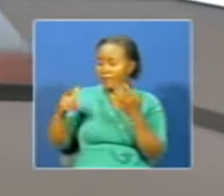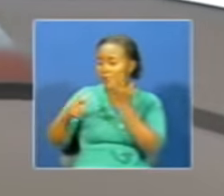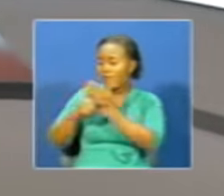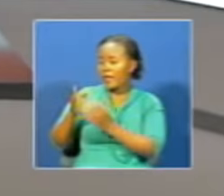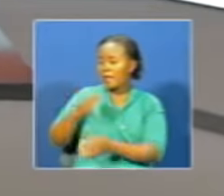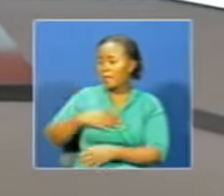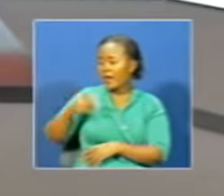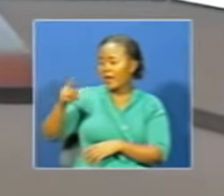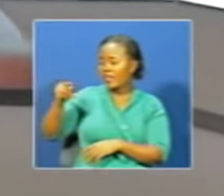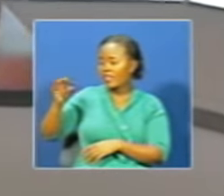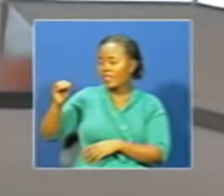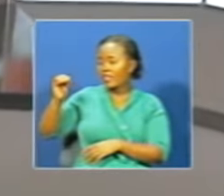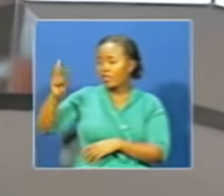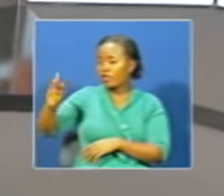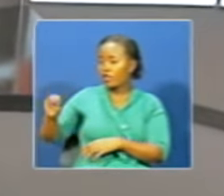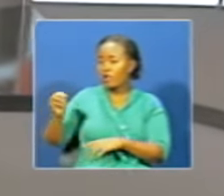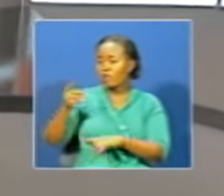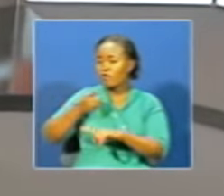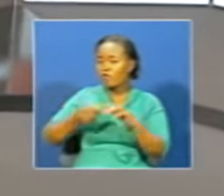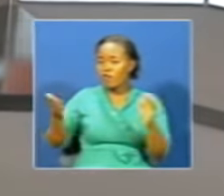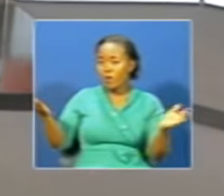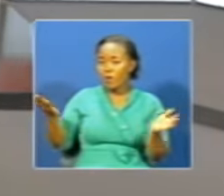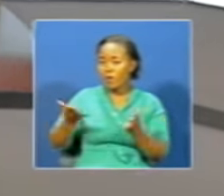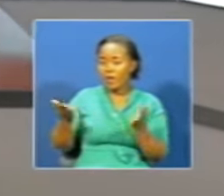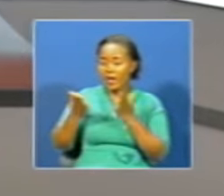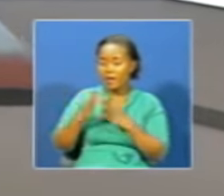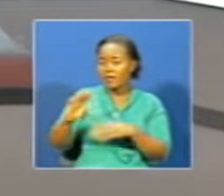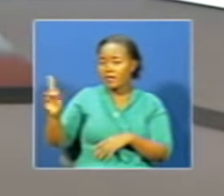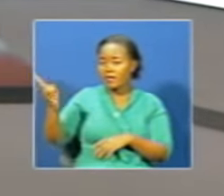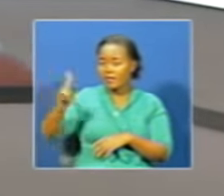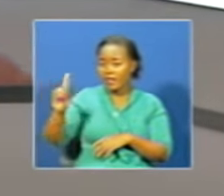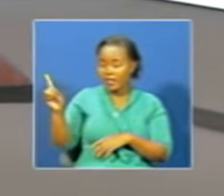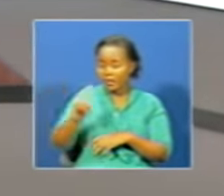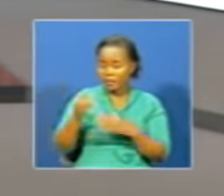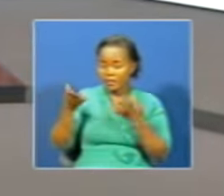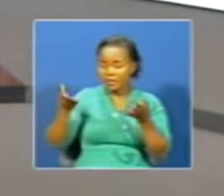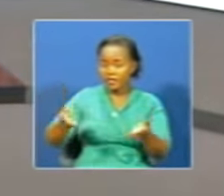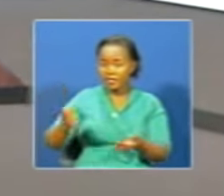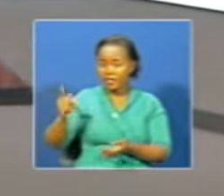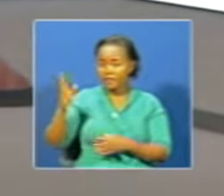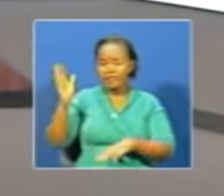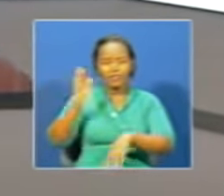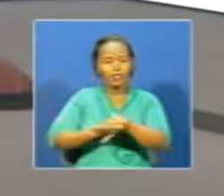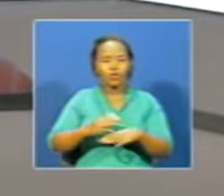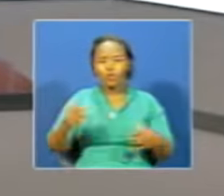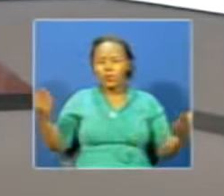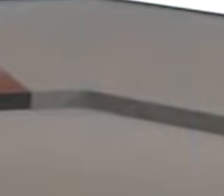Mboya from the capital city of Nairobi, Kenya. Good night.